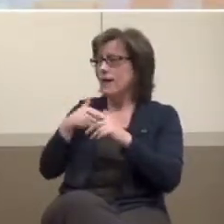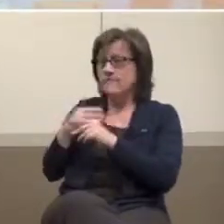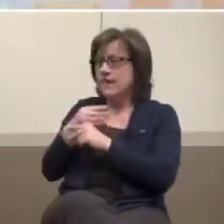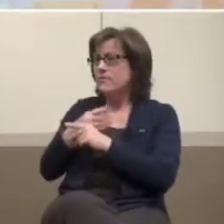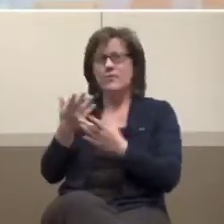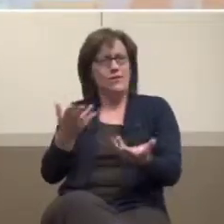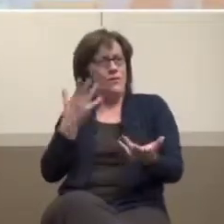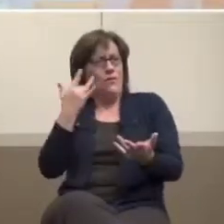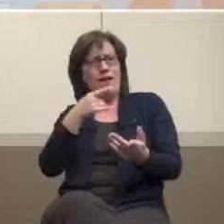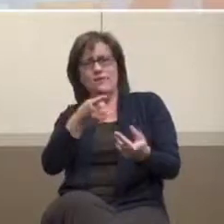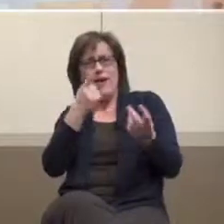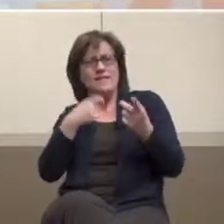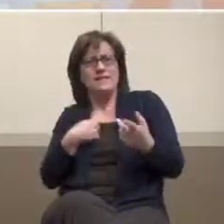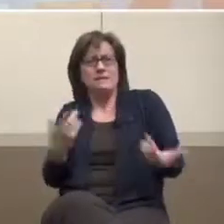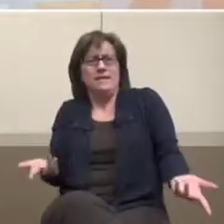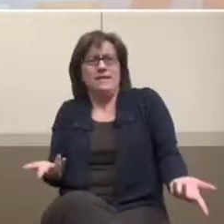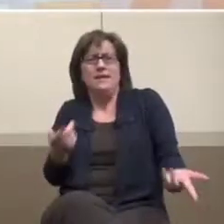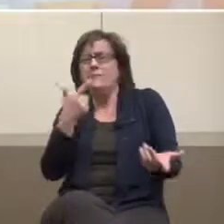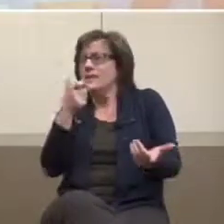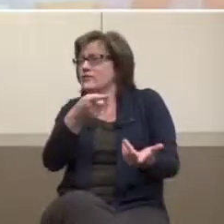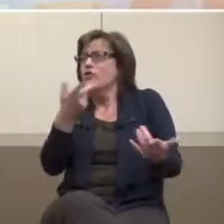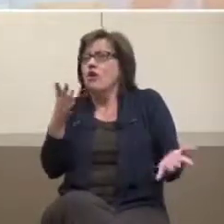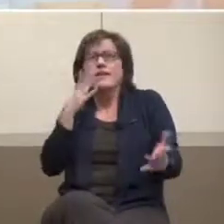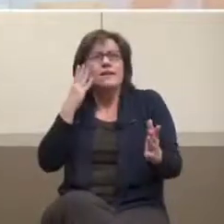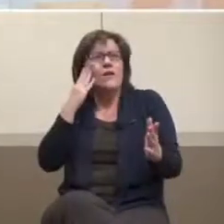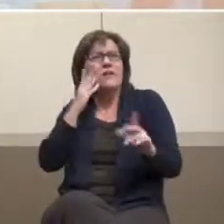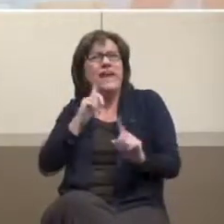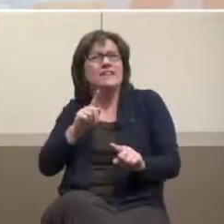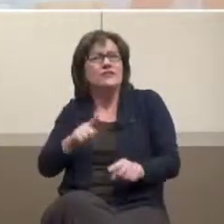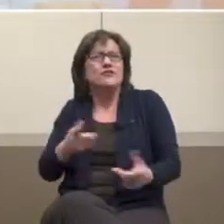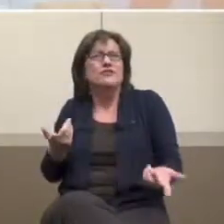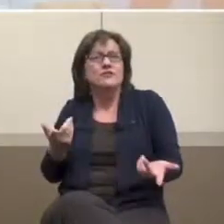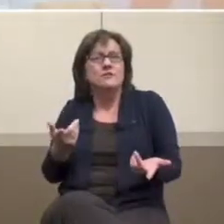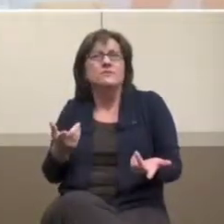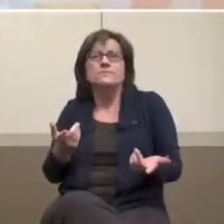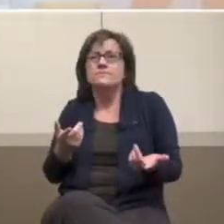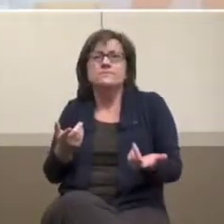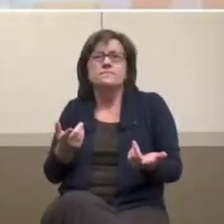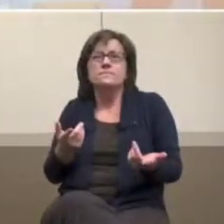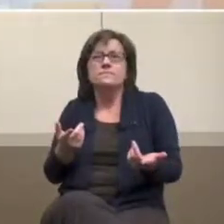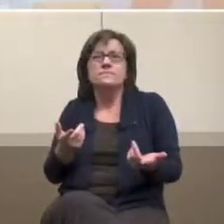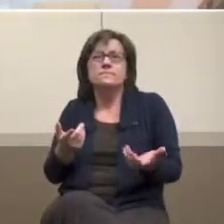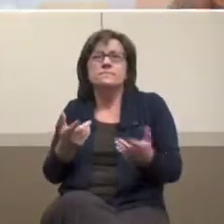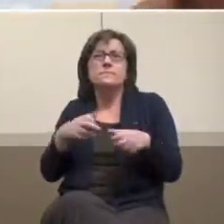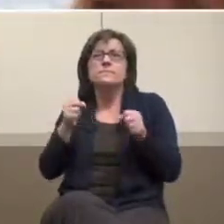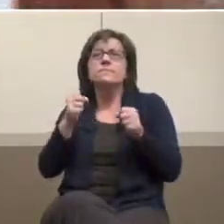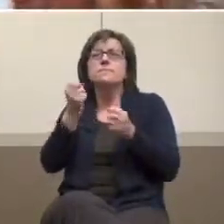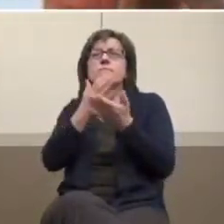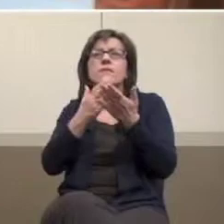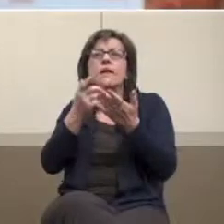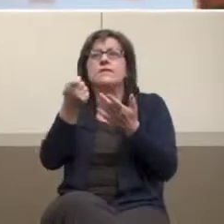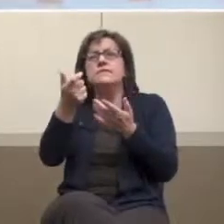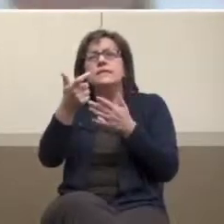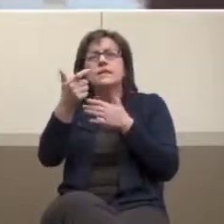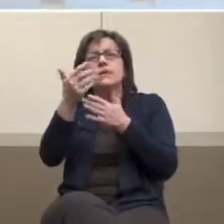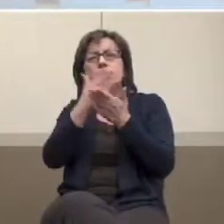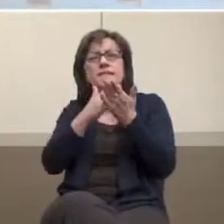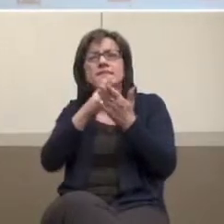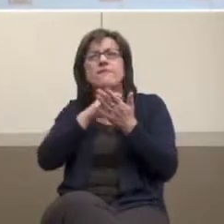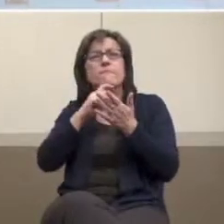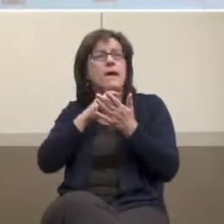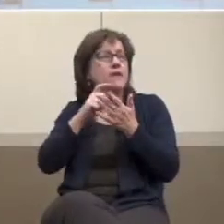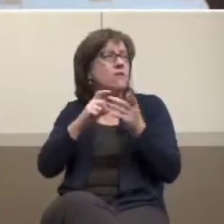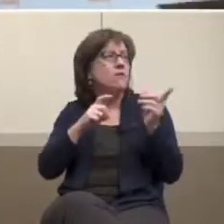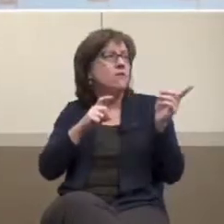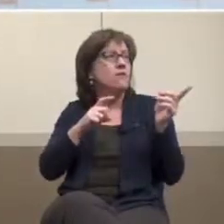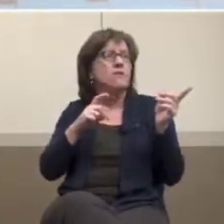are you asking me? Because you already know the answer. So I took, this is just like a little piece of metal. It's from like Home